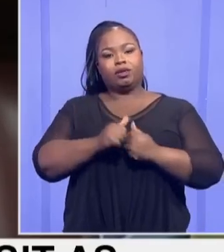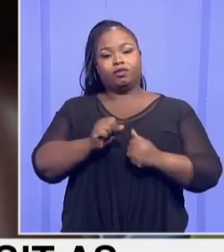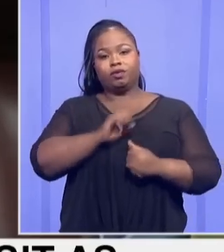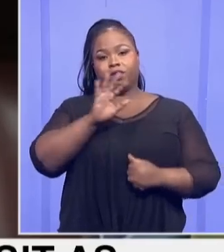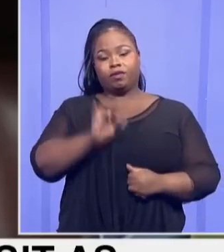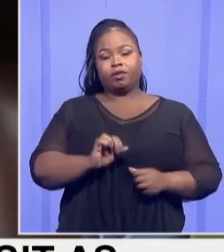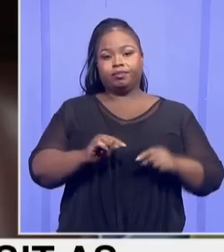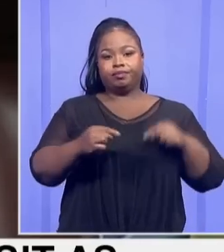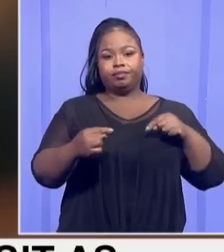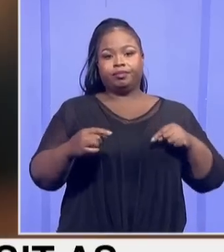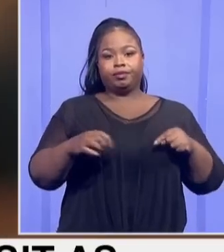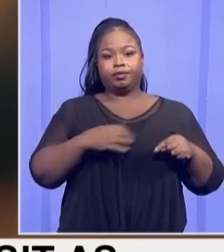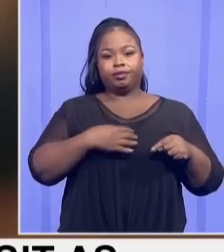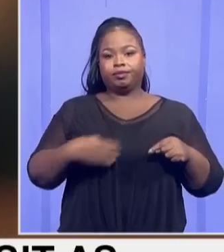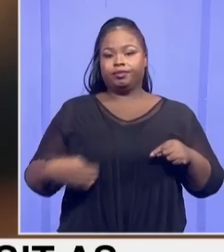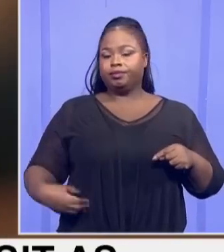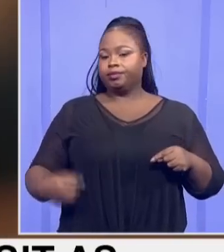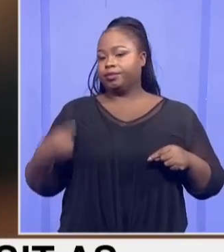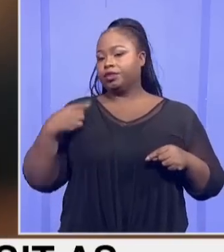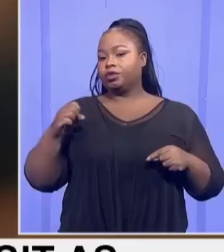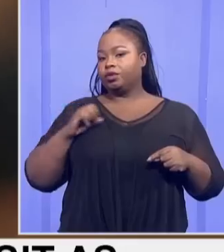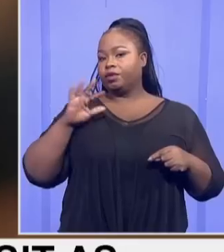the Republic of South Africa 2011,